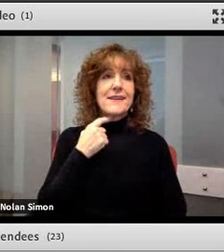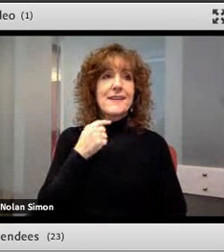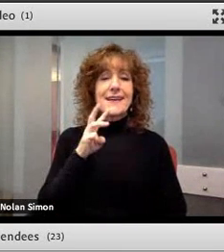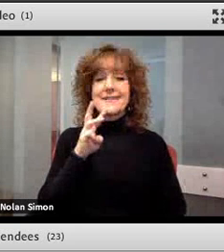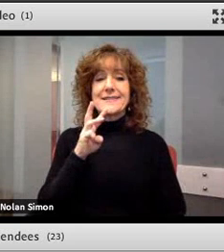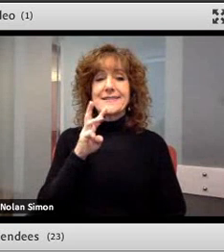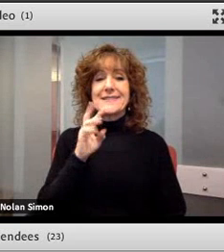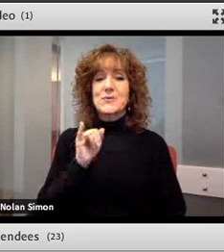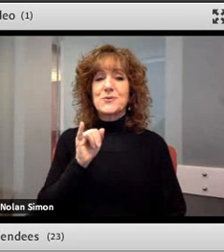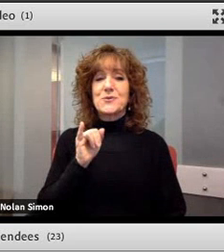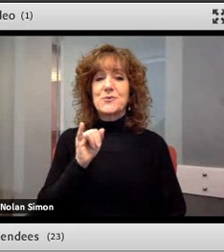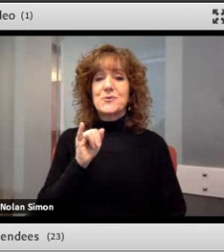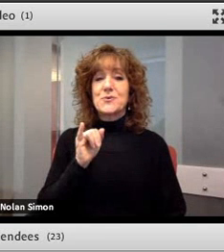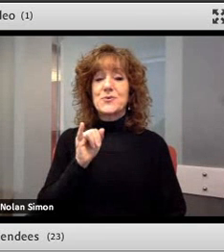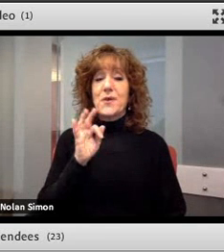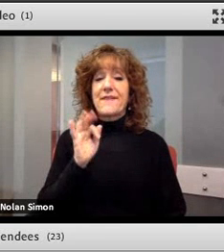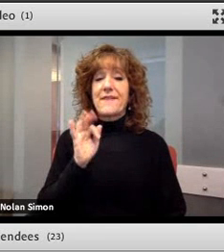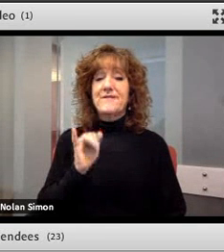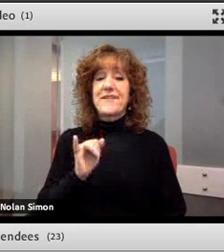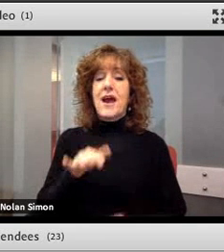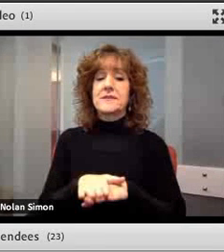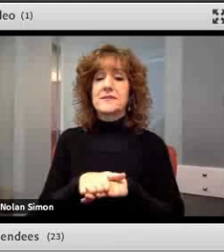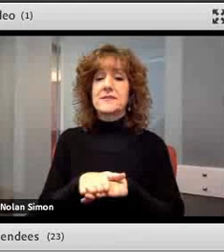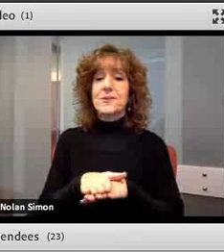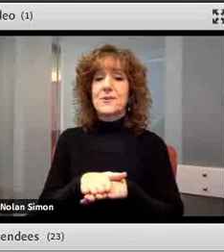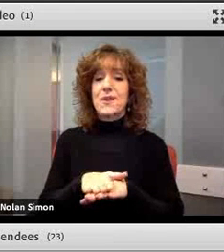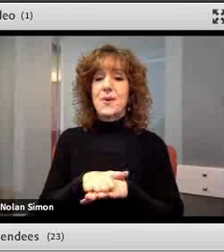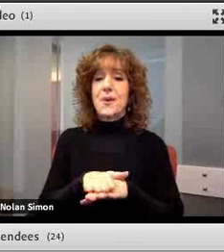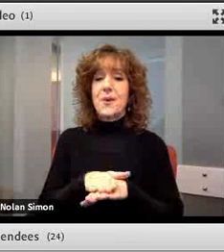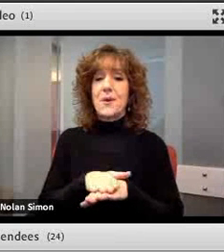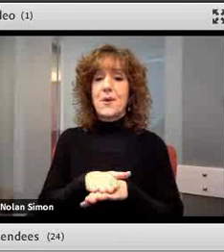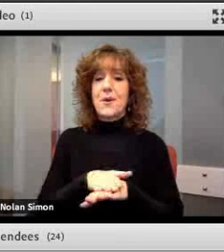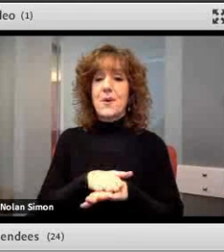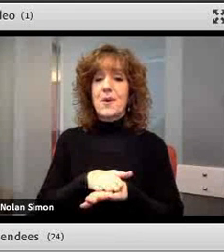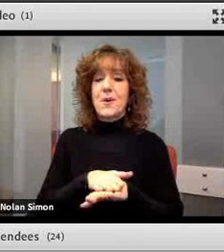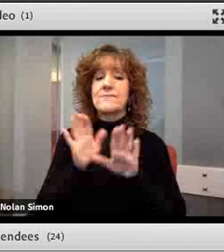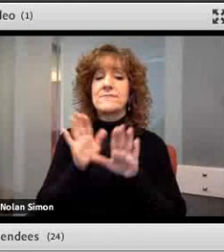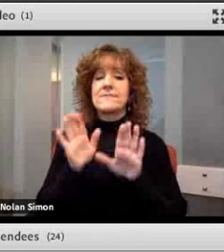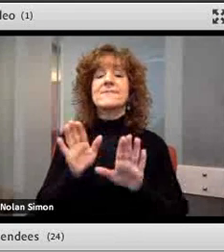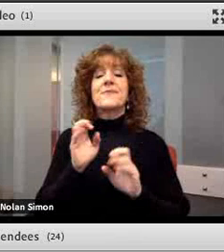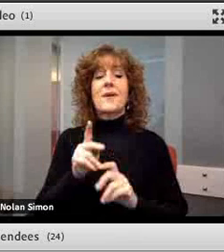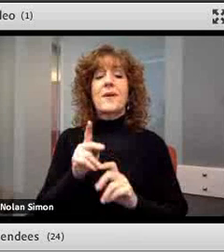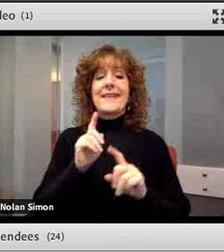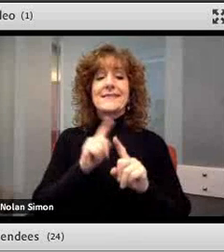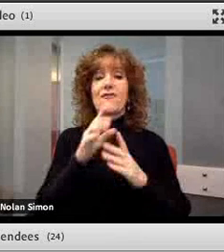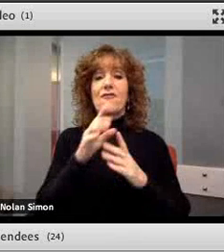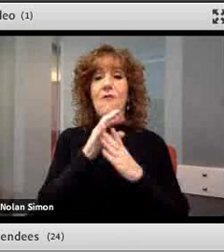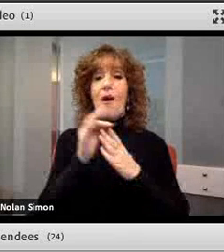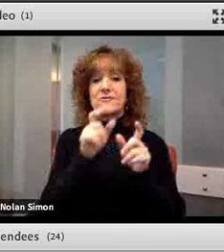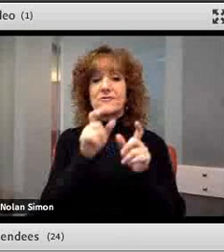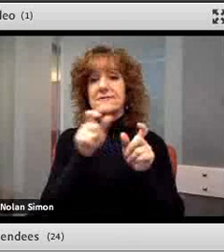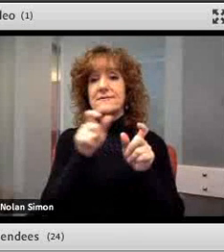going very slowly here. Oops, here we go. Okay, so here's your different options.